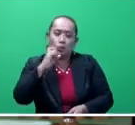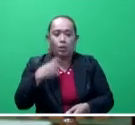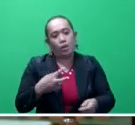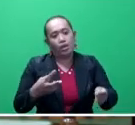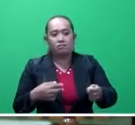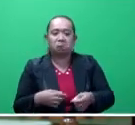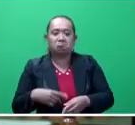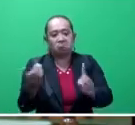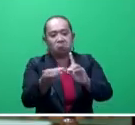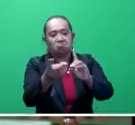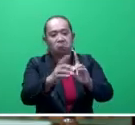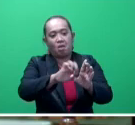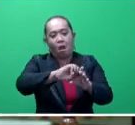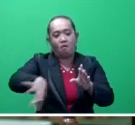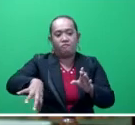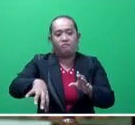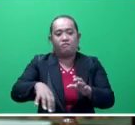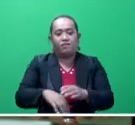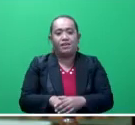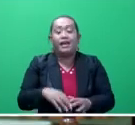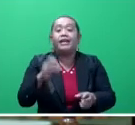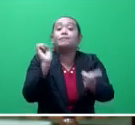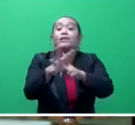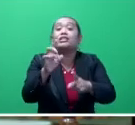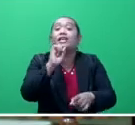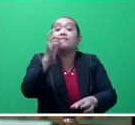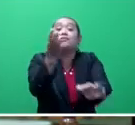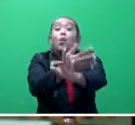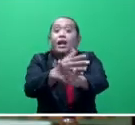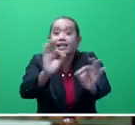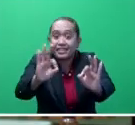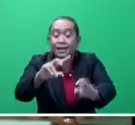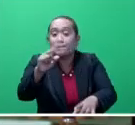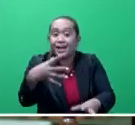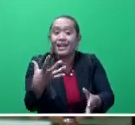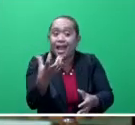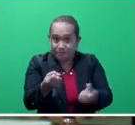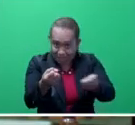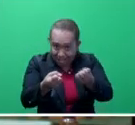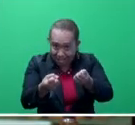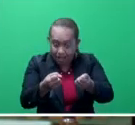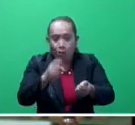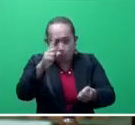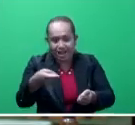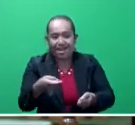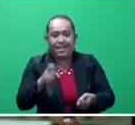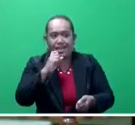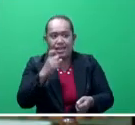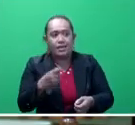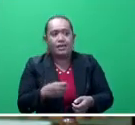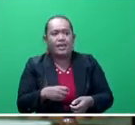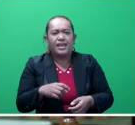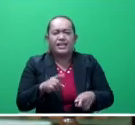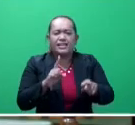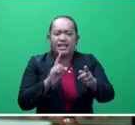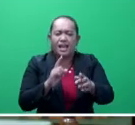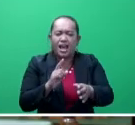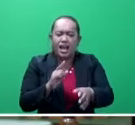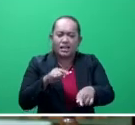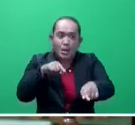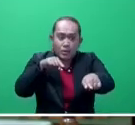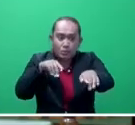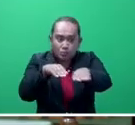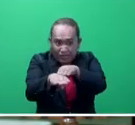for unemployed Fijians. Nothing after this, but before this. These are for basic infringements such as overspeeding, red light,